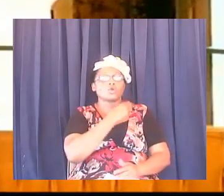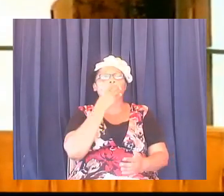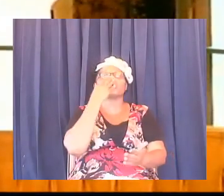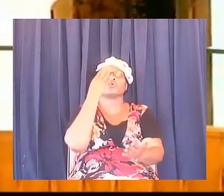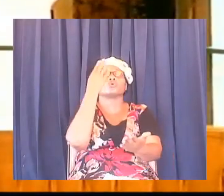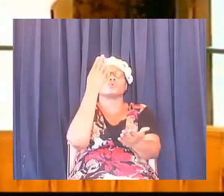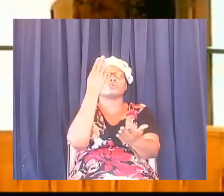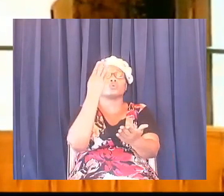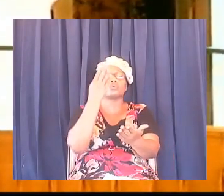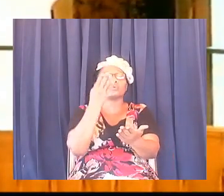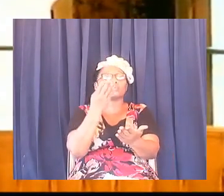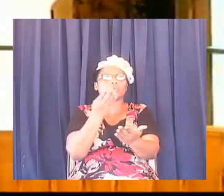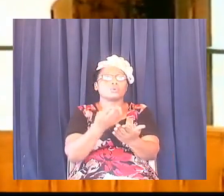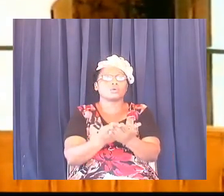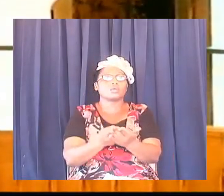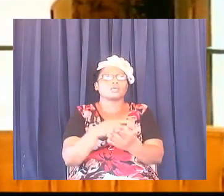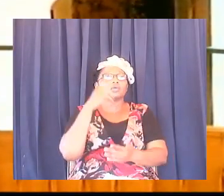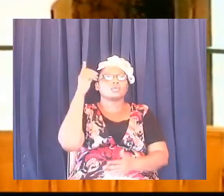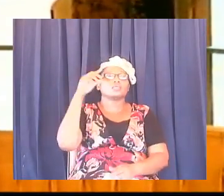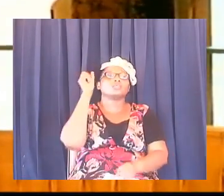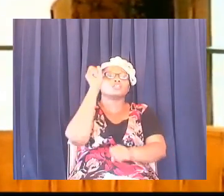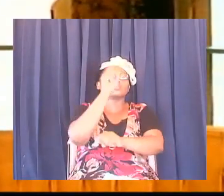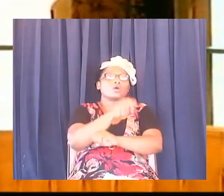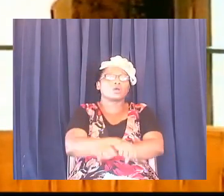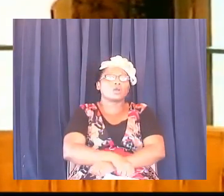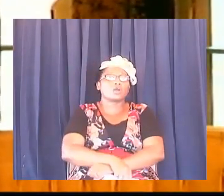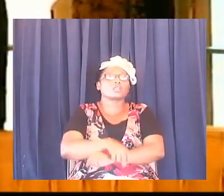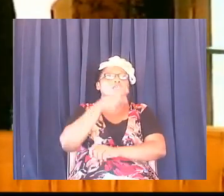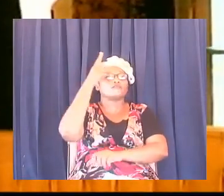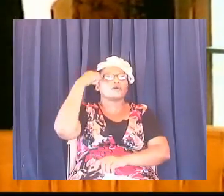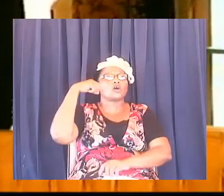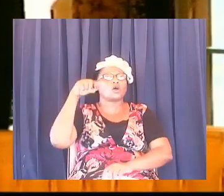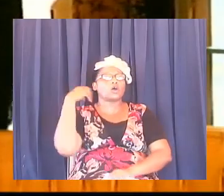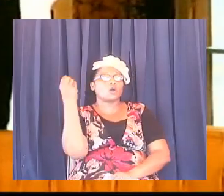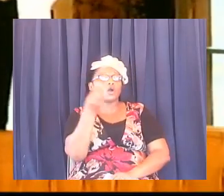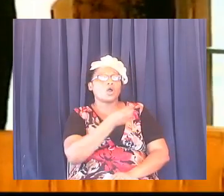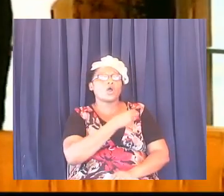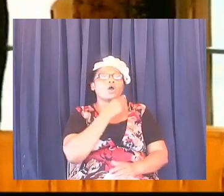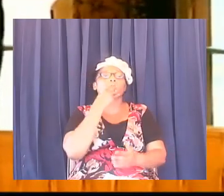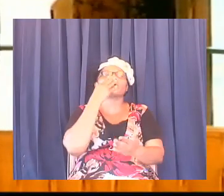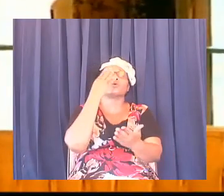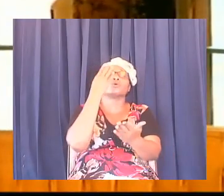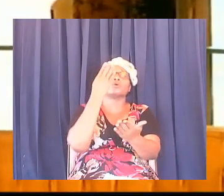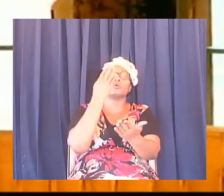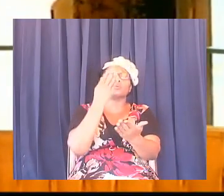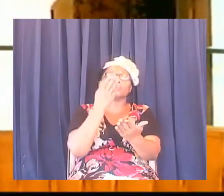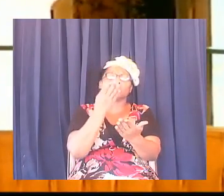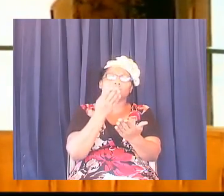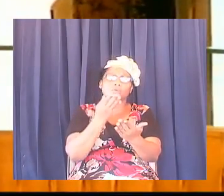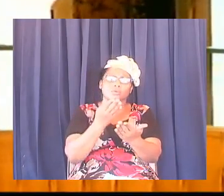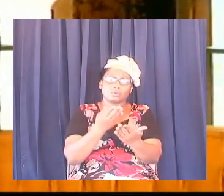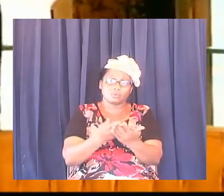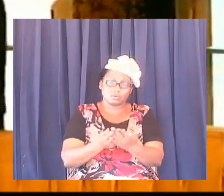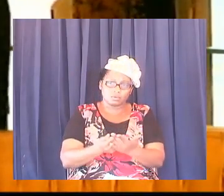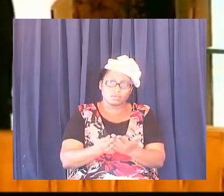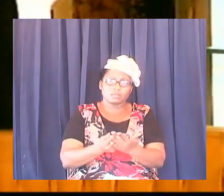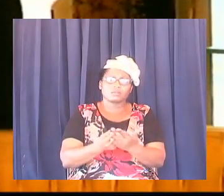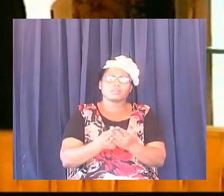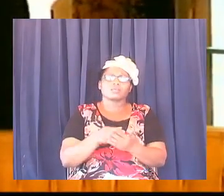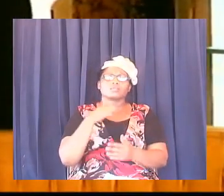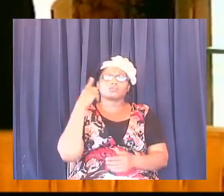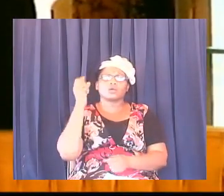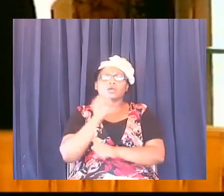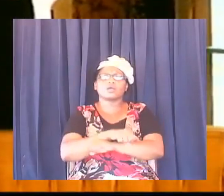our good. Think Jesus is working. He is working for hallelujah, our good. Hallelujah.